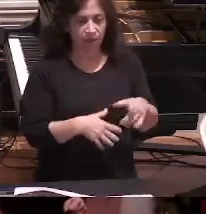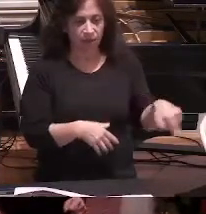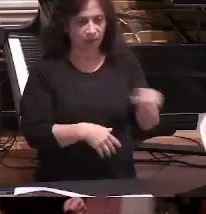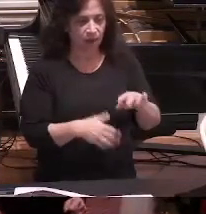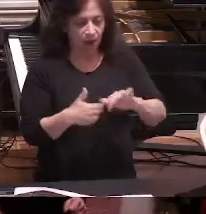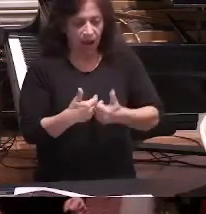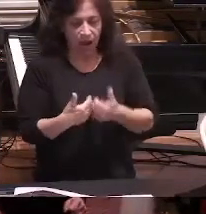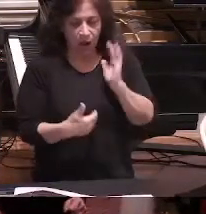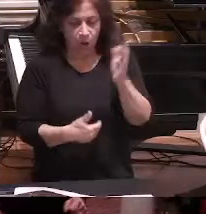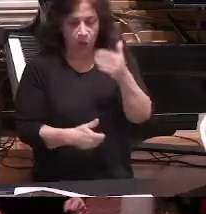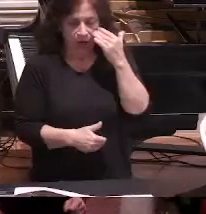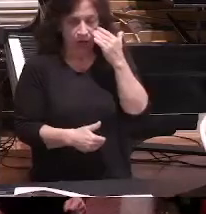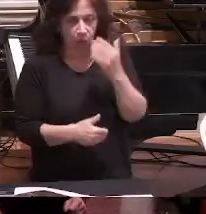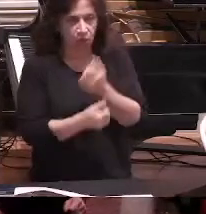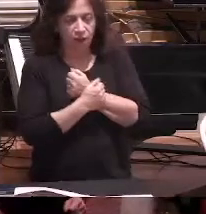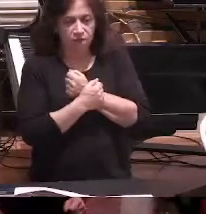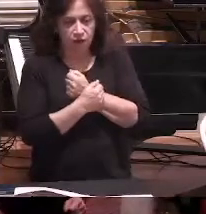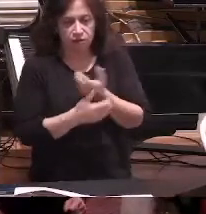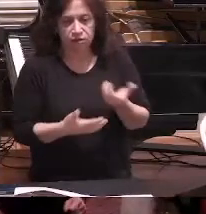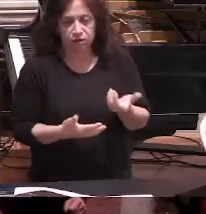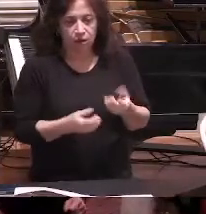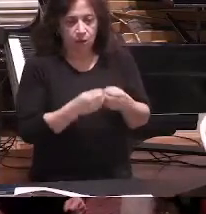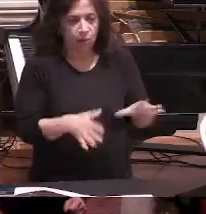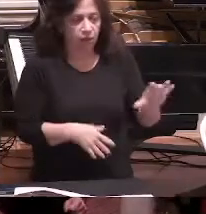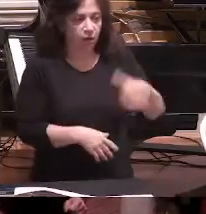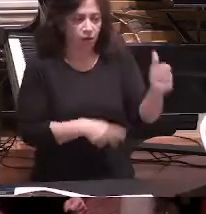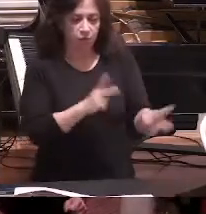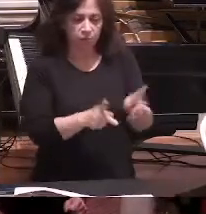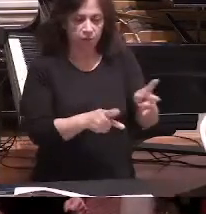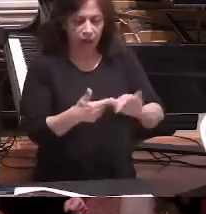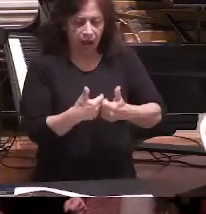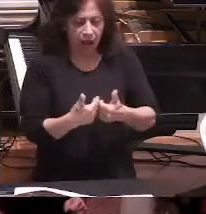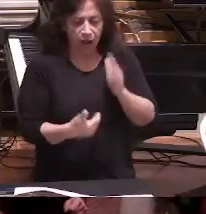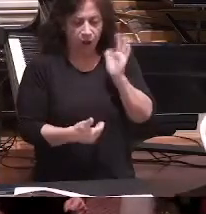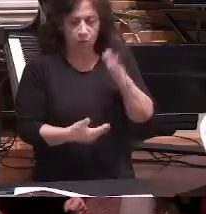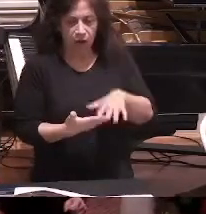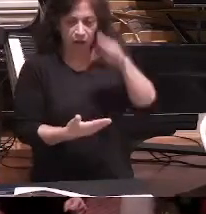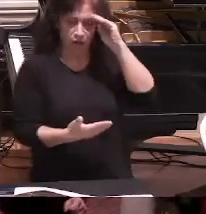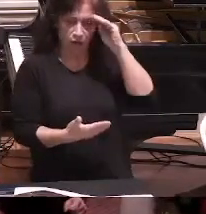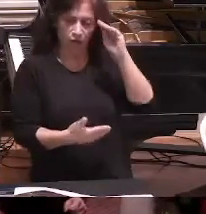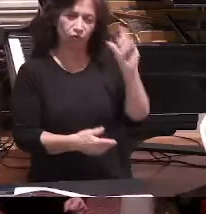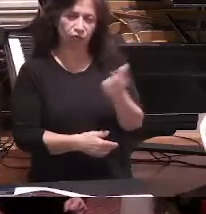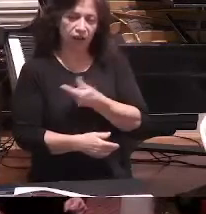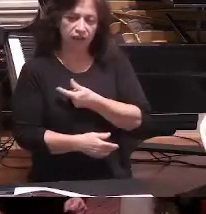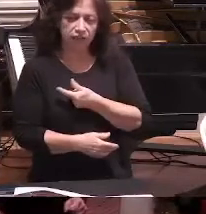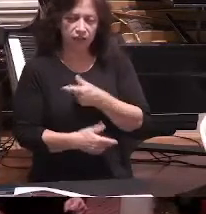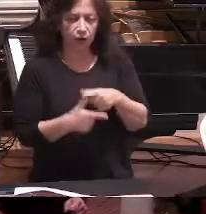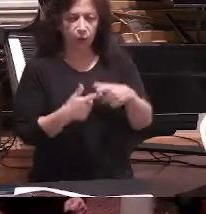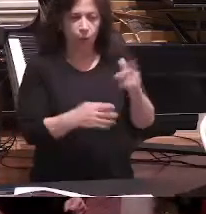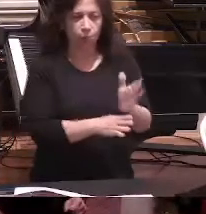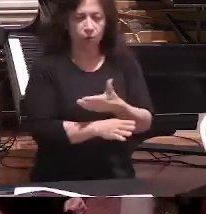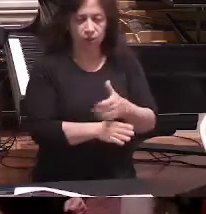how would I know love? Without others, how would I learn grace or